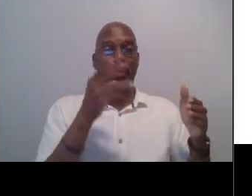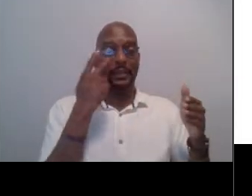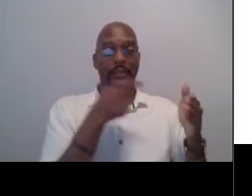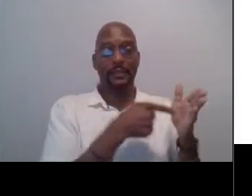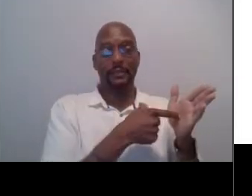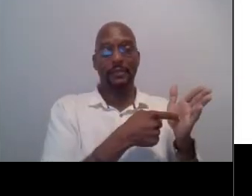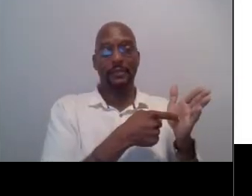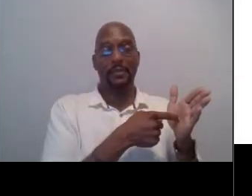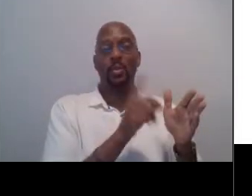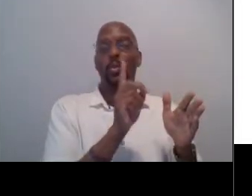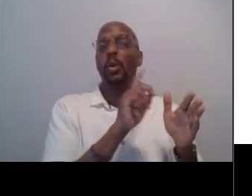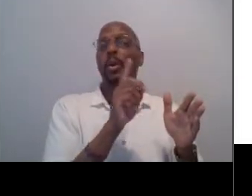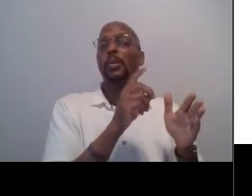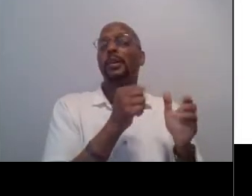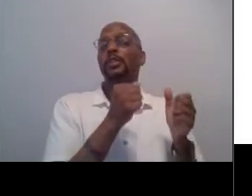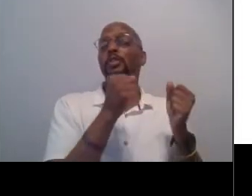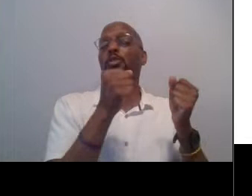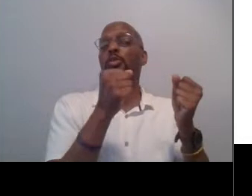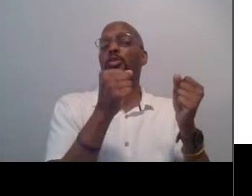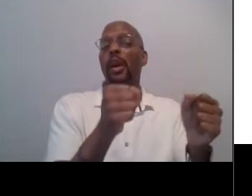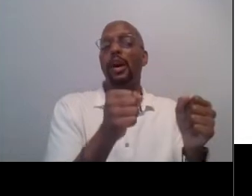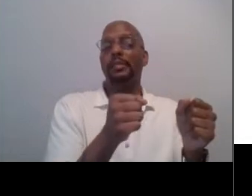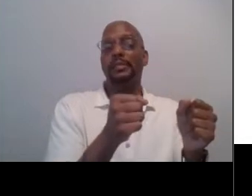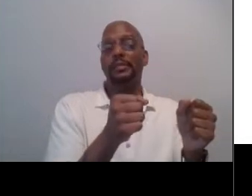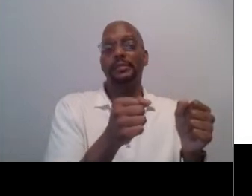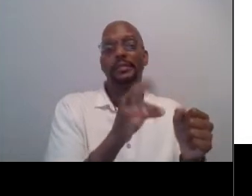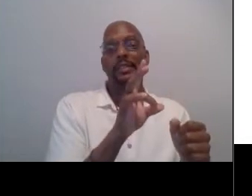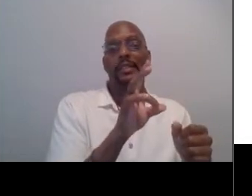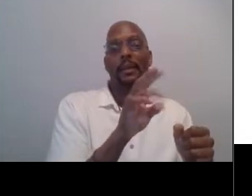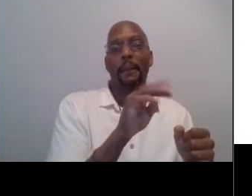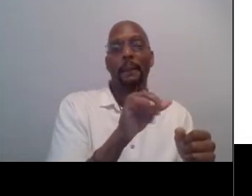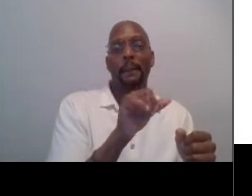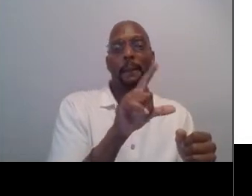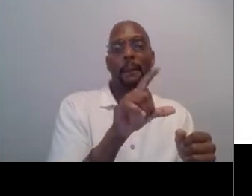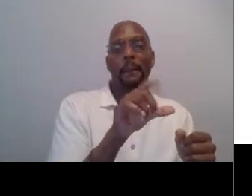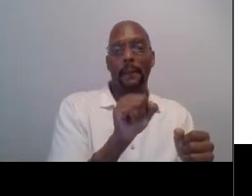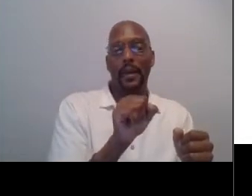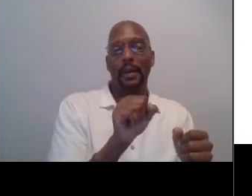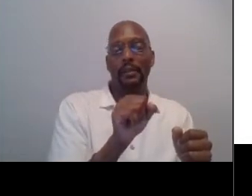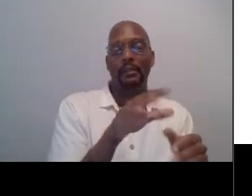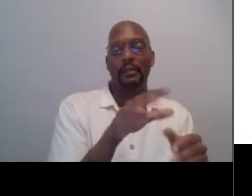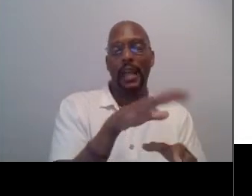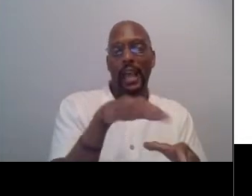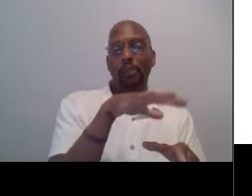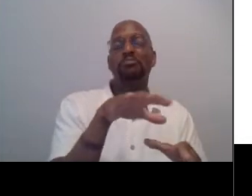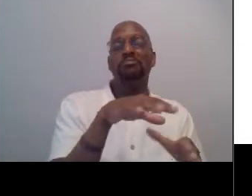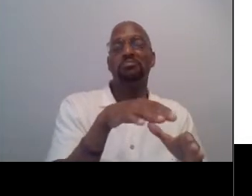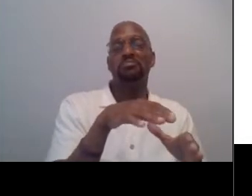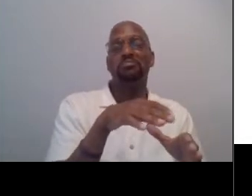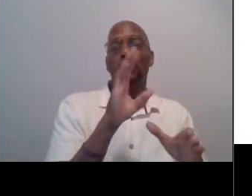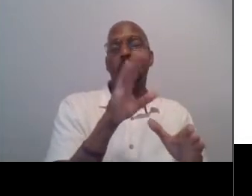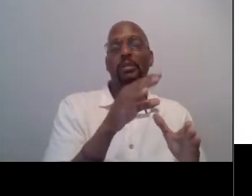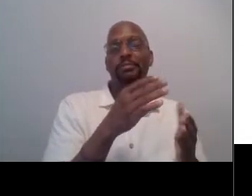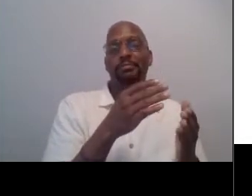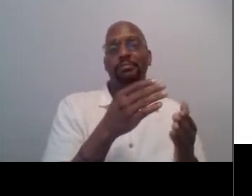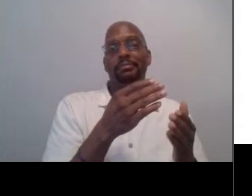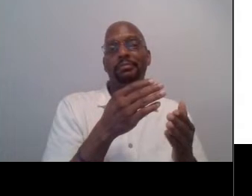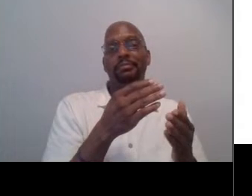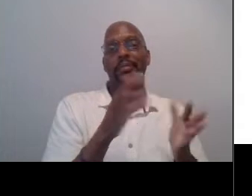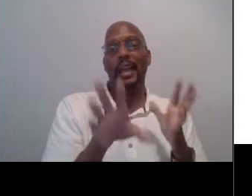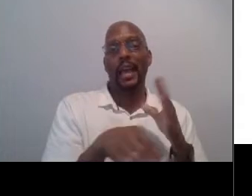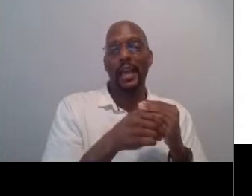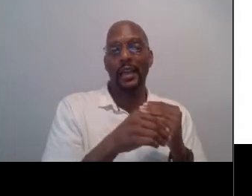we're delivering the pilot on a smaller 7-mile portion of this overarching corridor. And we're delivering it in phases. The